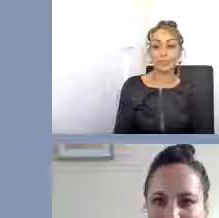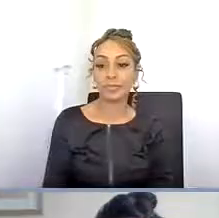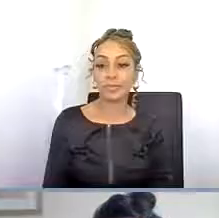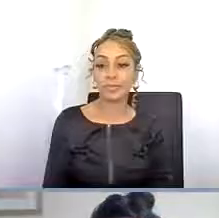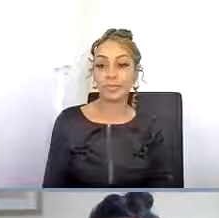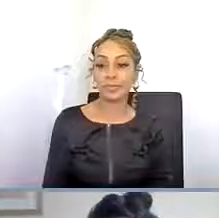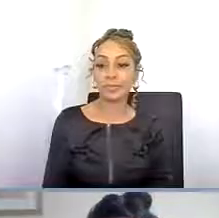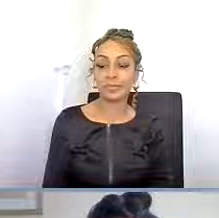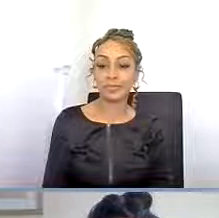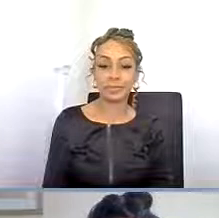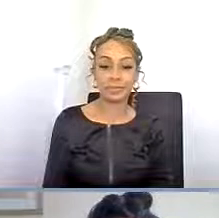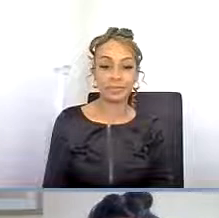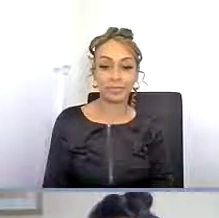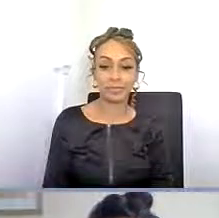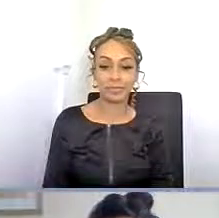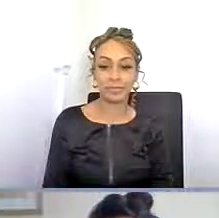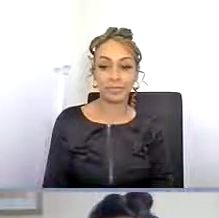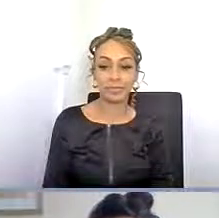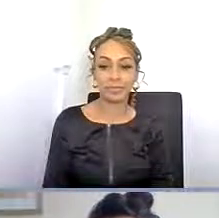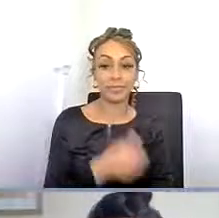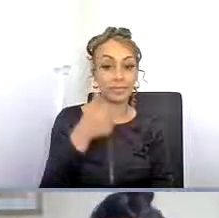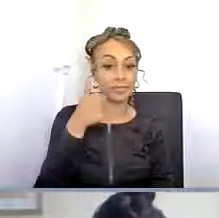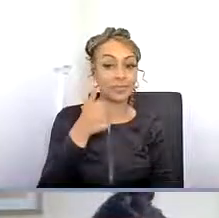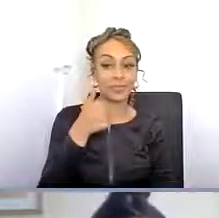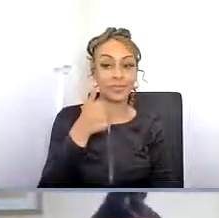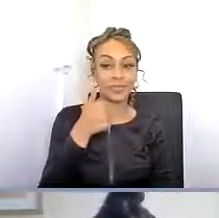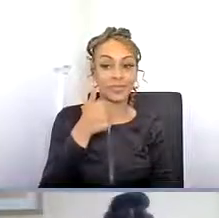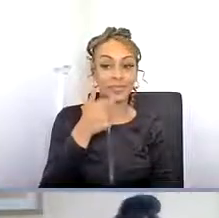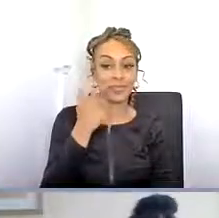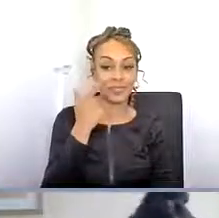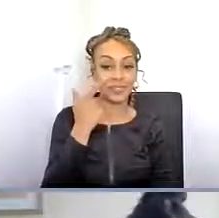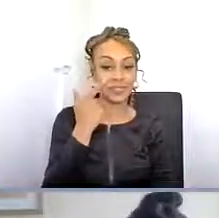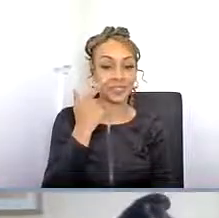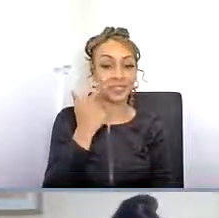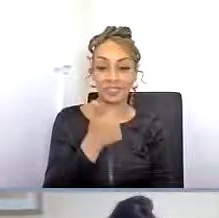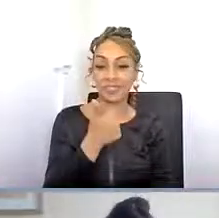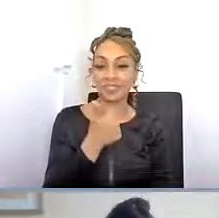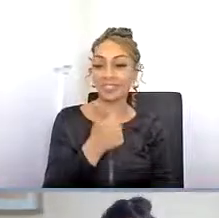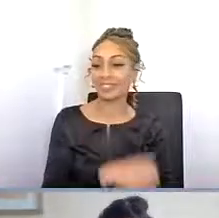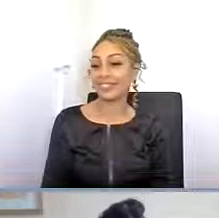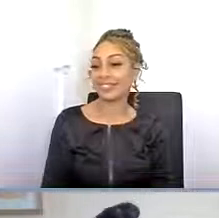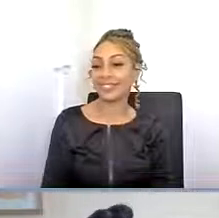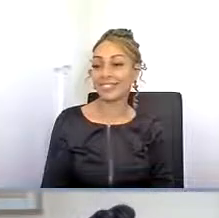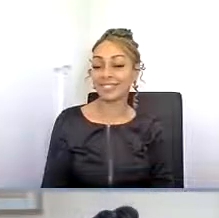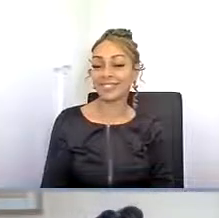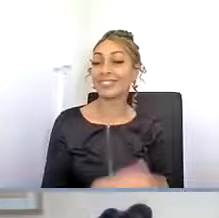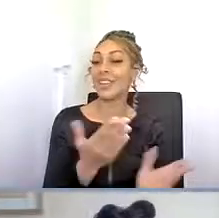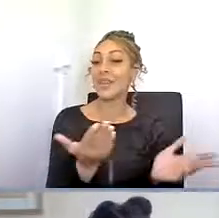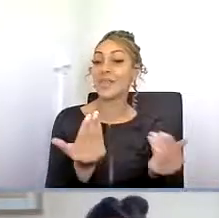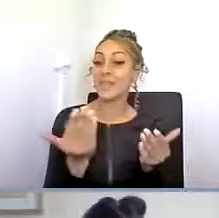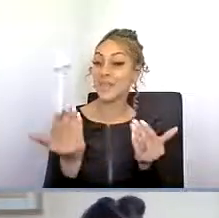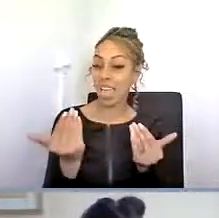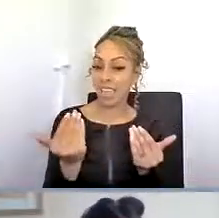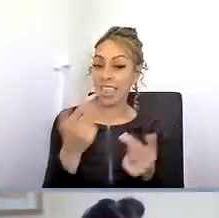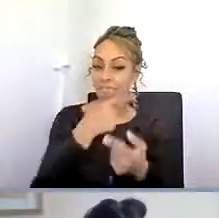So I'm going to wait for a thumbs up from Kate that that's all correct. Great. Welcome everybody